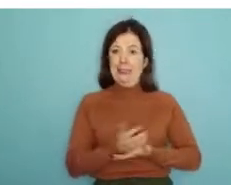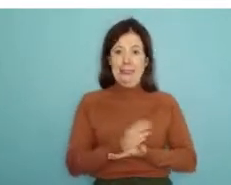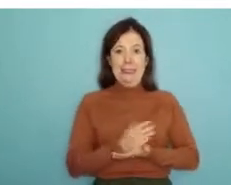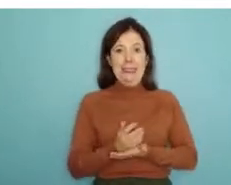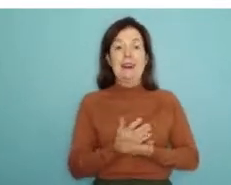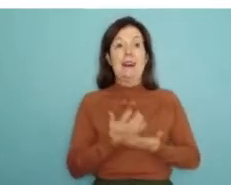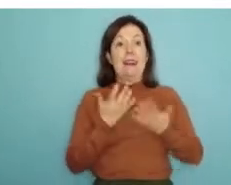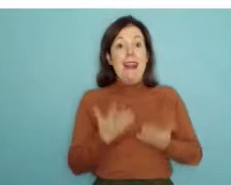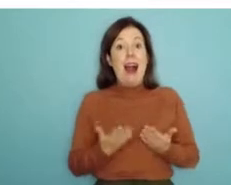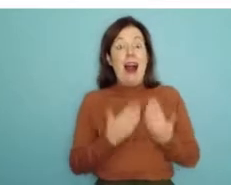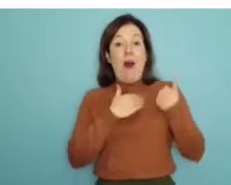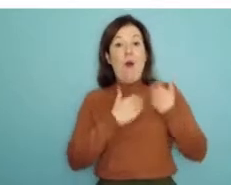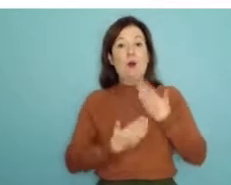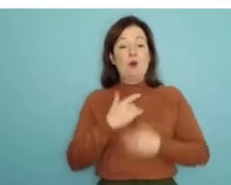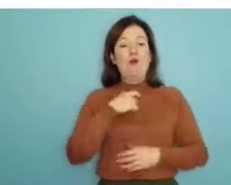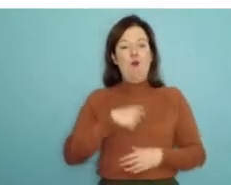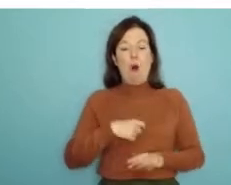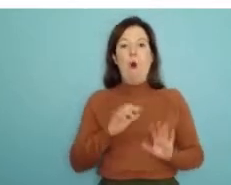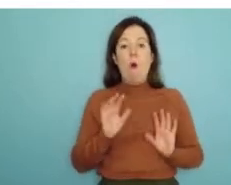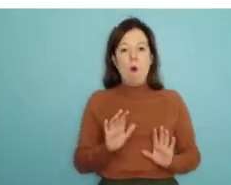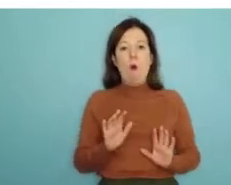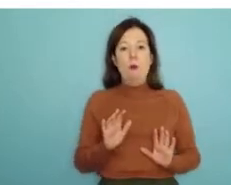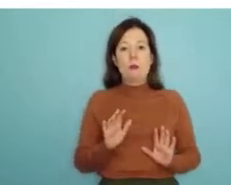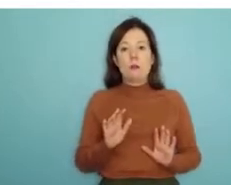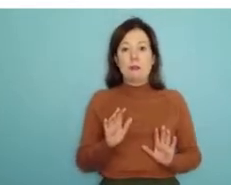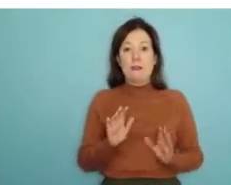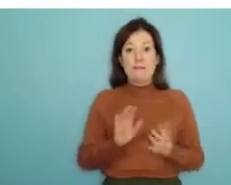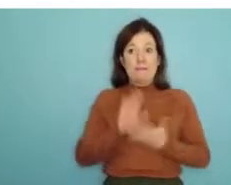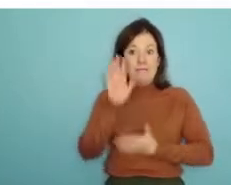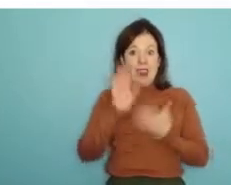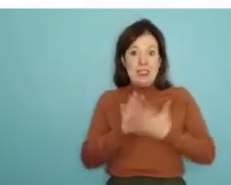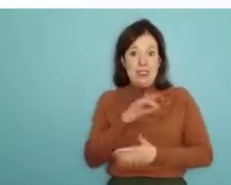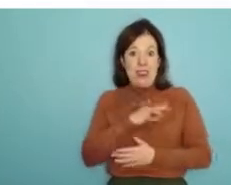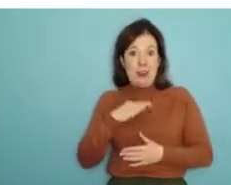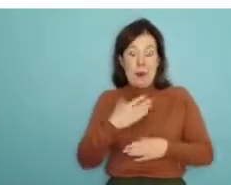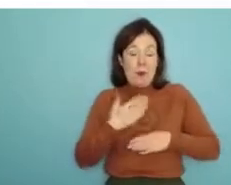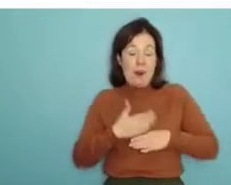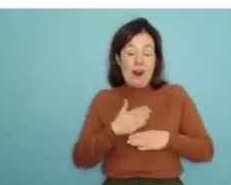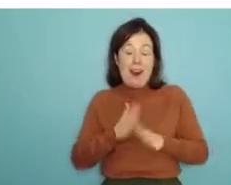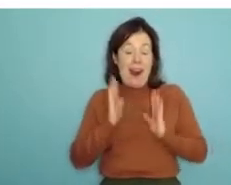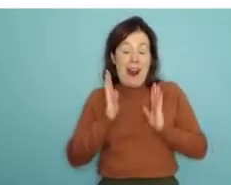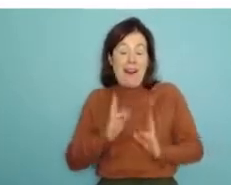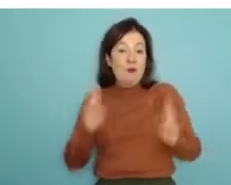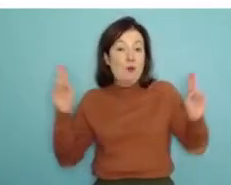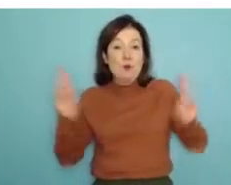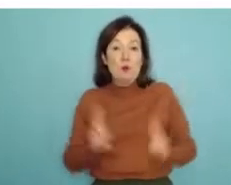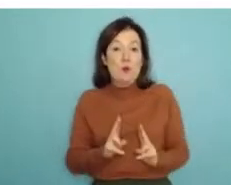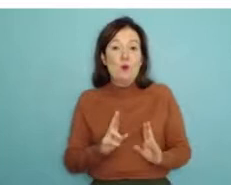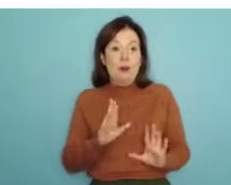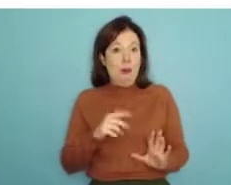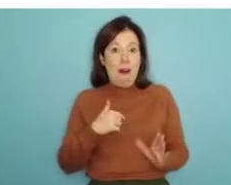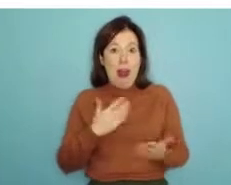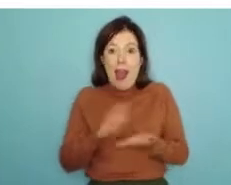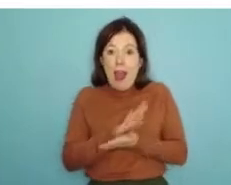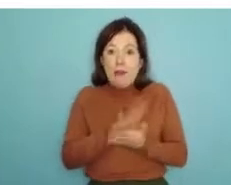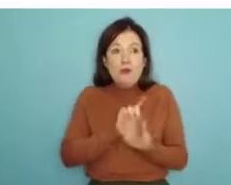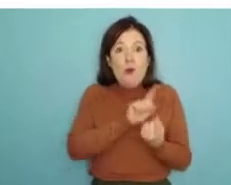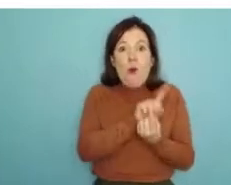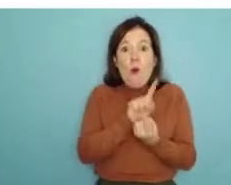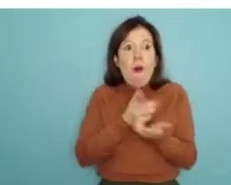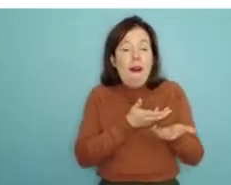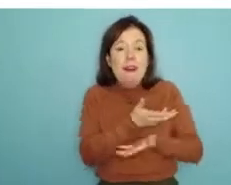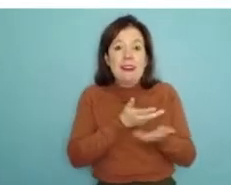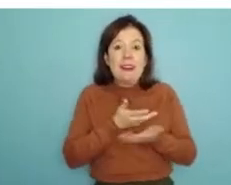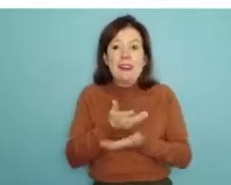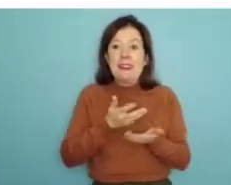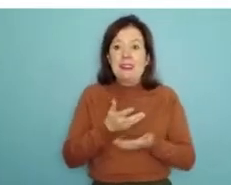to take a step back from the volume of face-to-face clinical work that I was doing previously, and which I always really enjoyed, and having